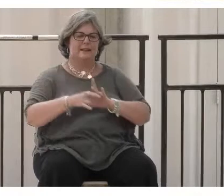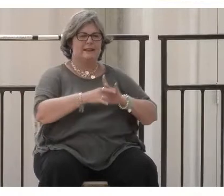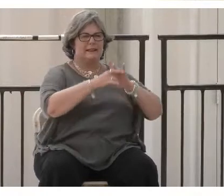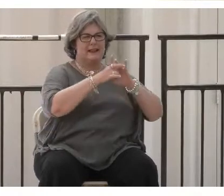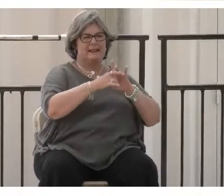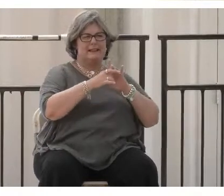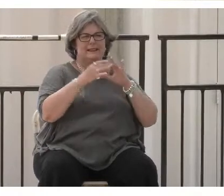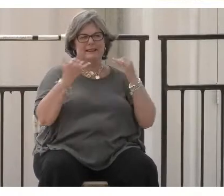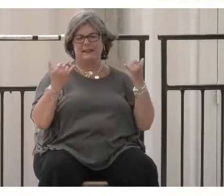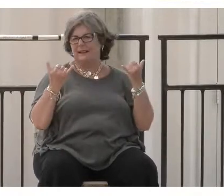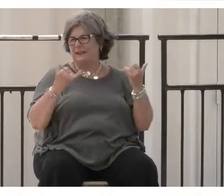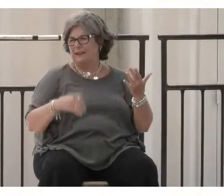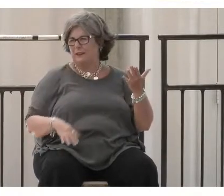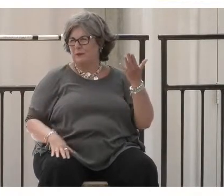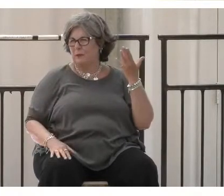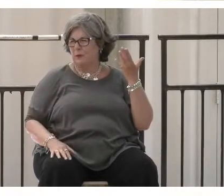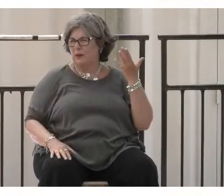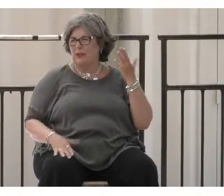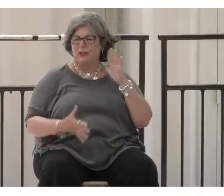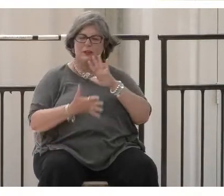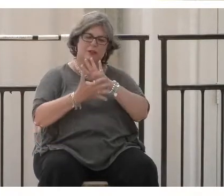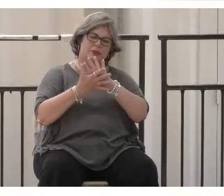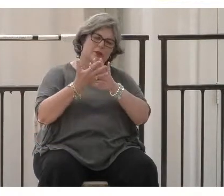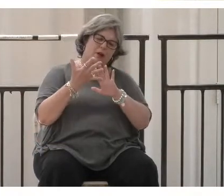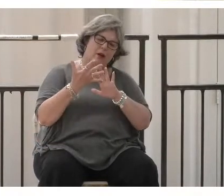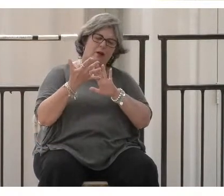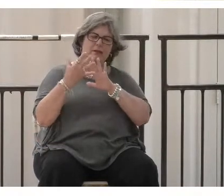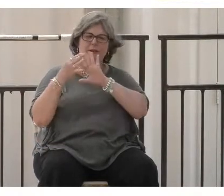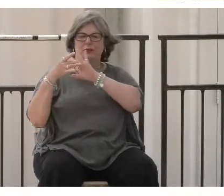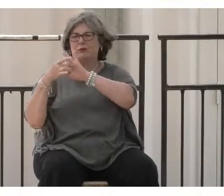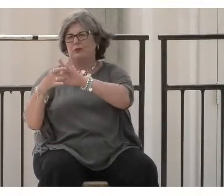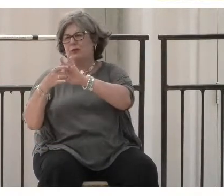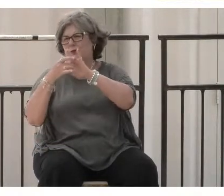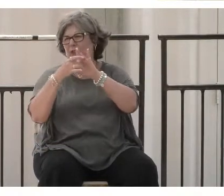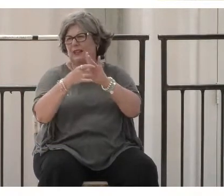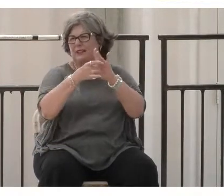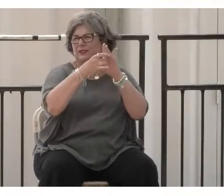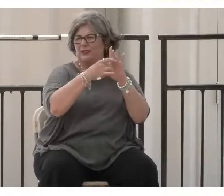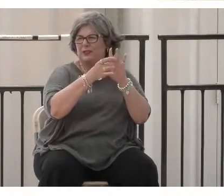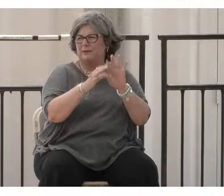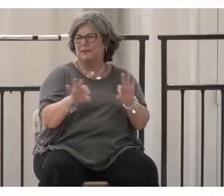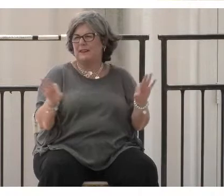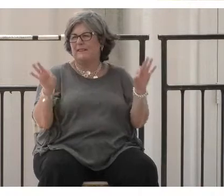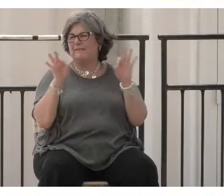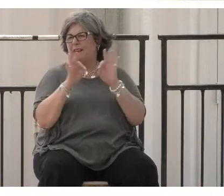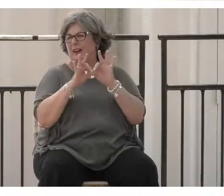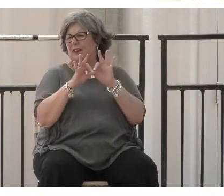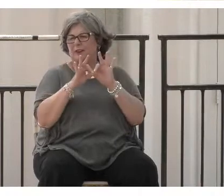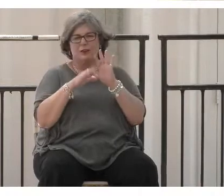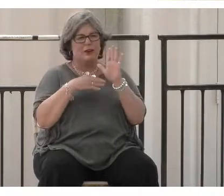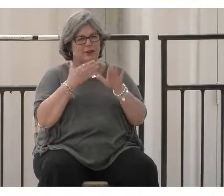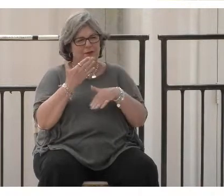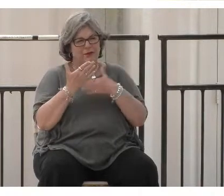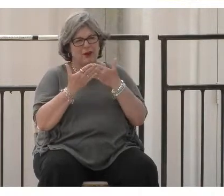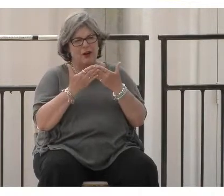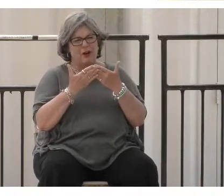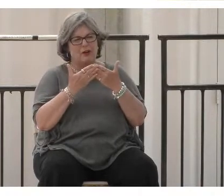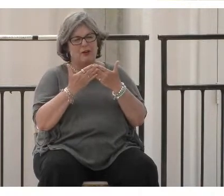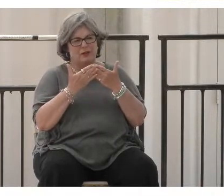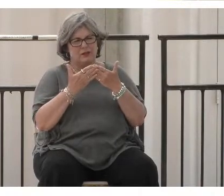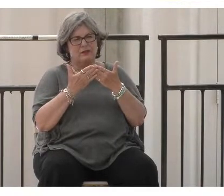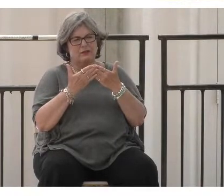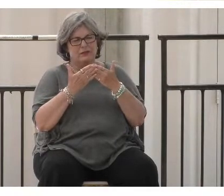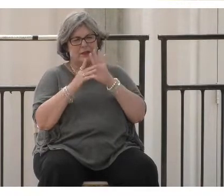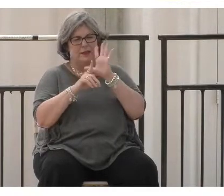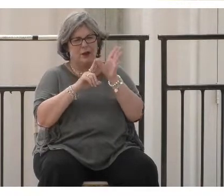have here this morning. So all these interrelationships are of great value and important for exploring the meaning of culture. And just